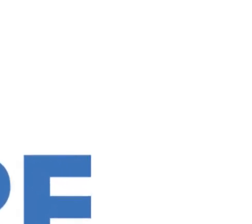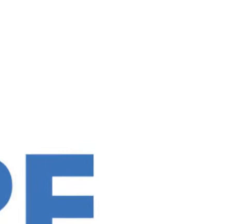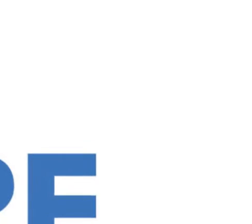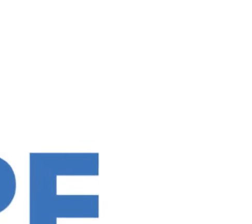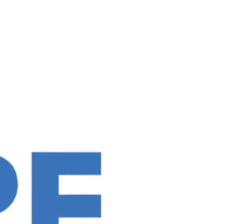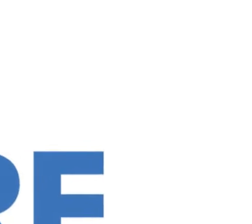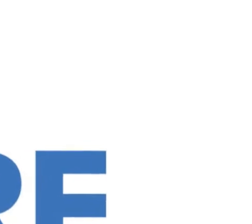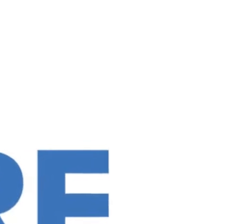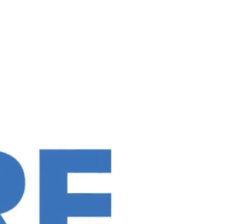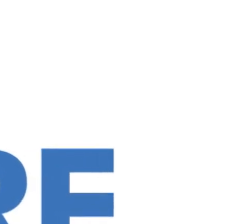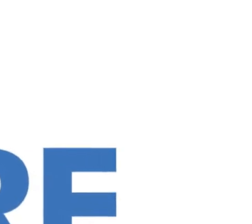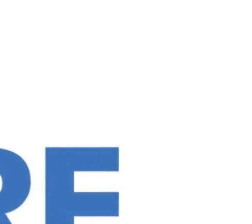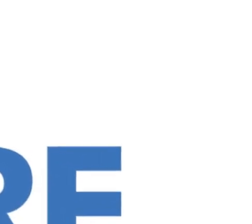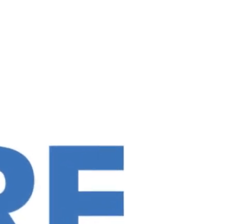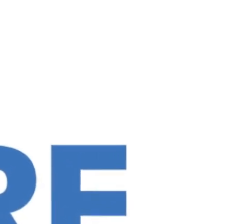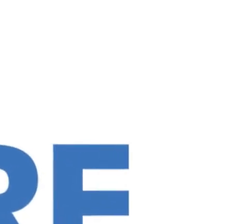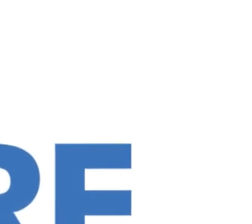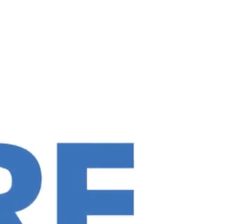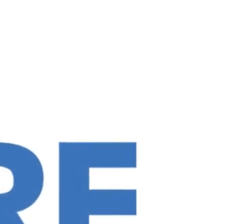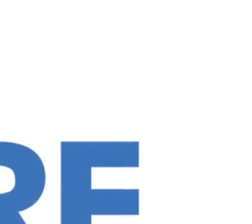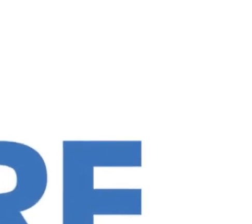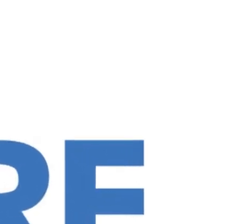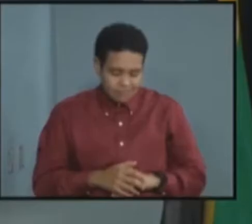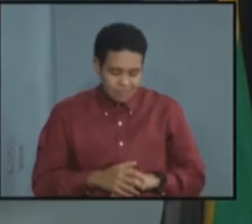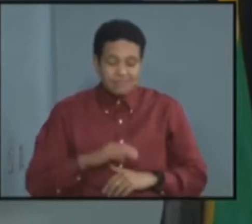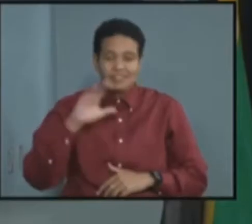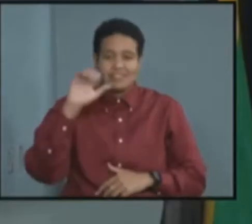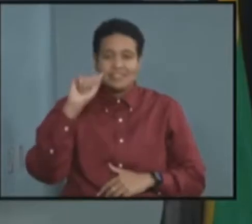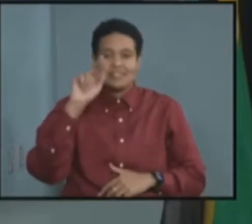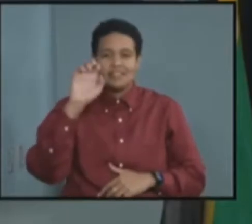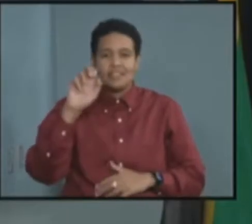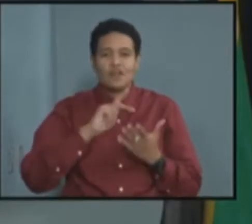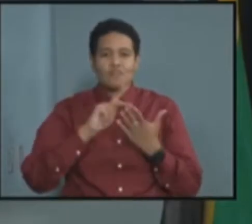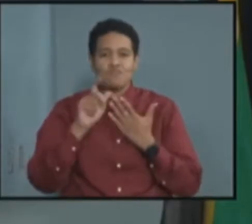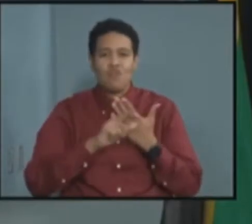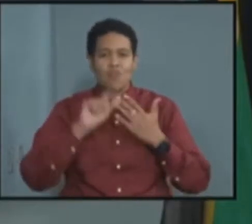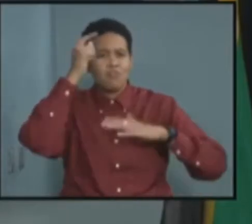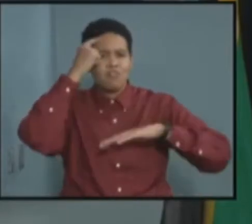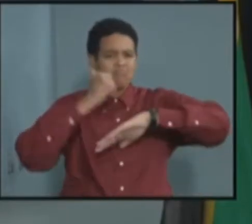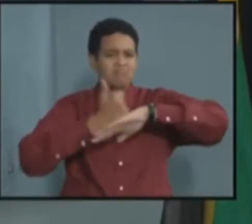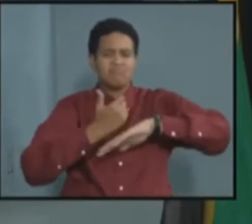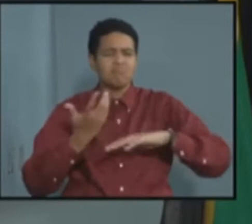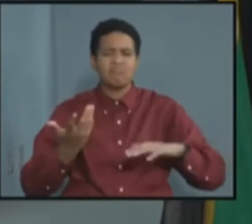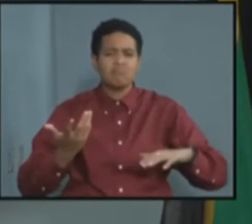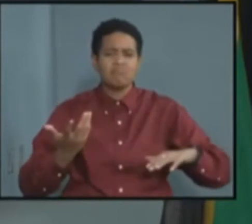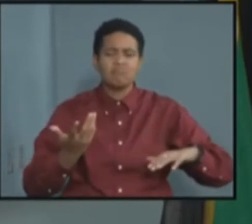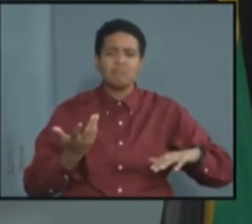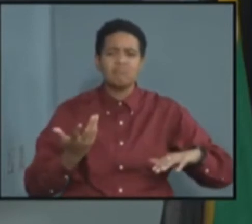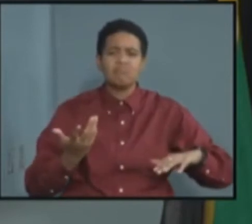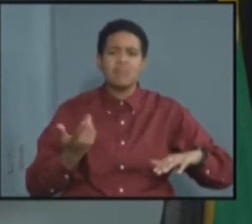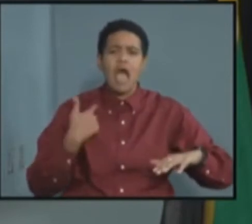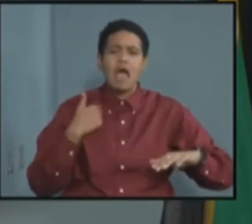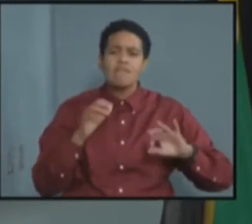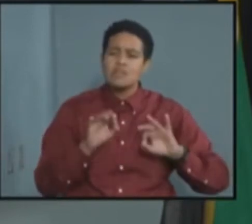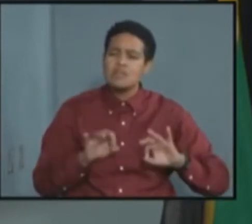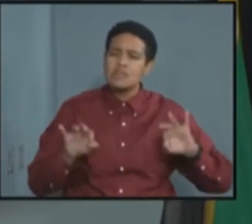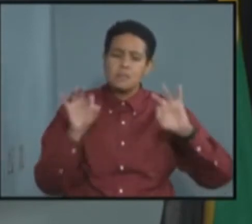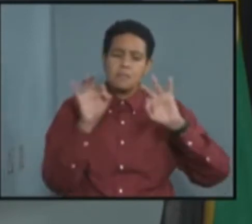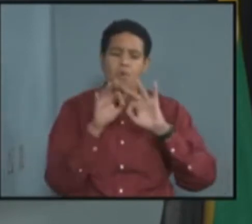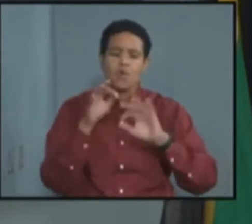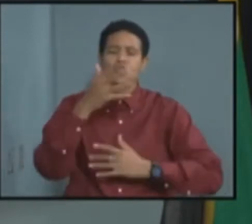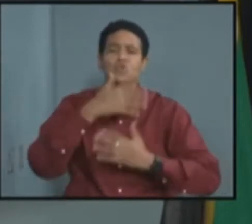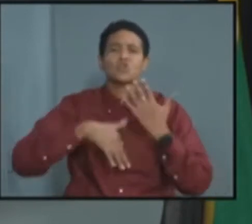of resources to employees or care program. Has a critical social mission